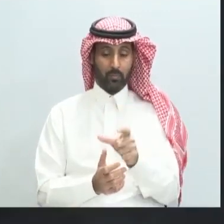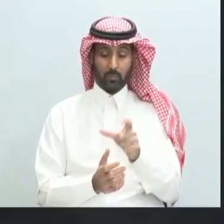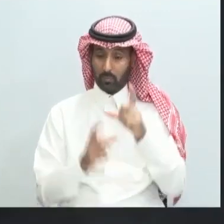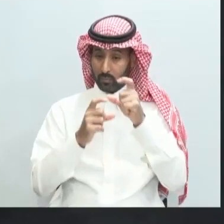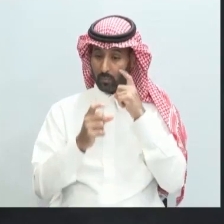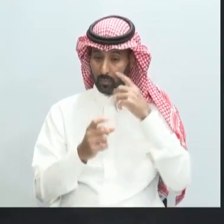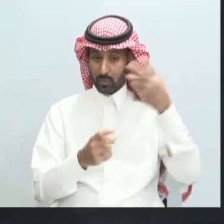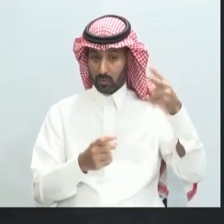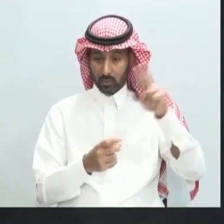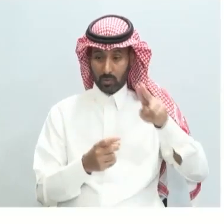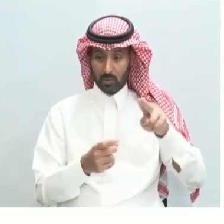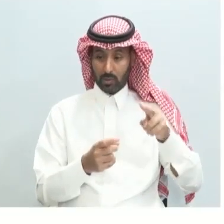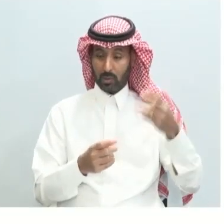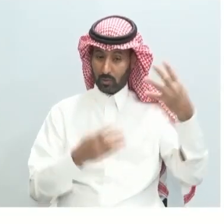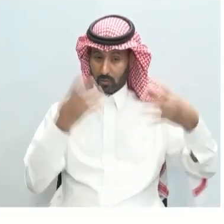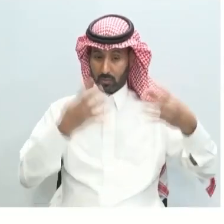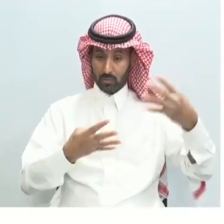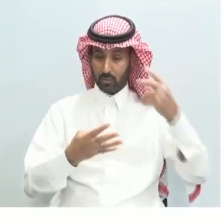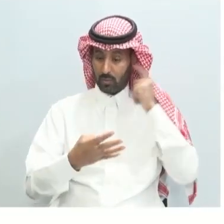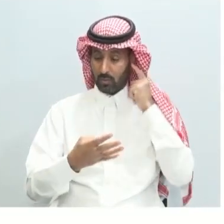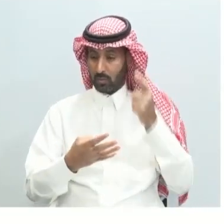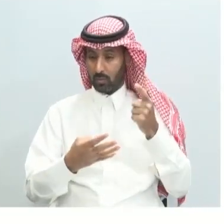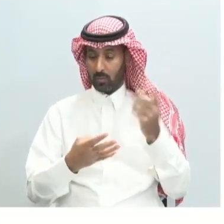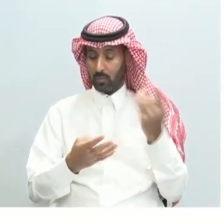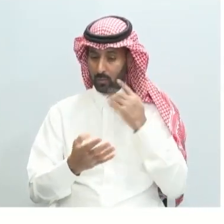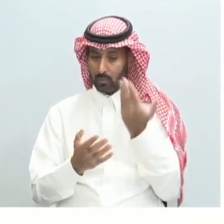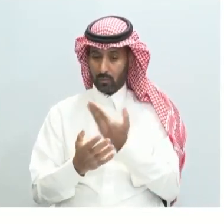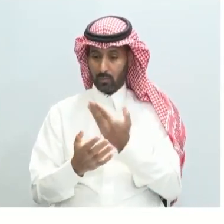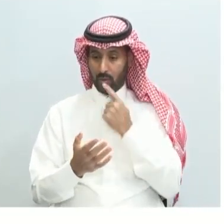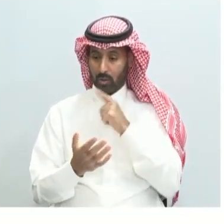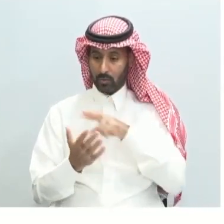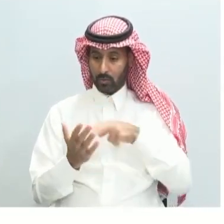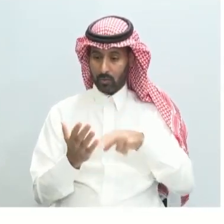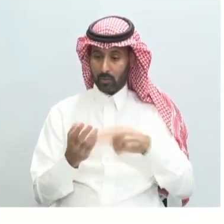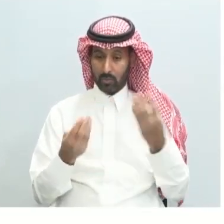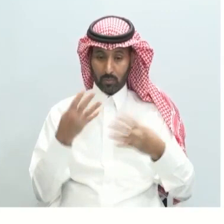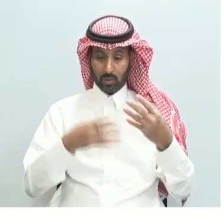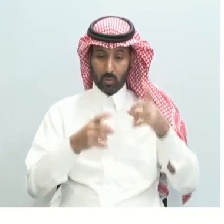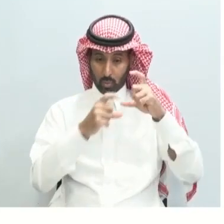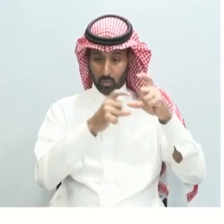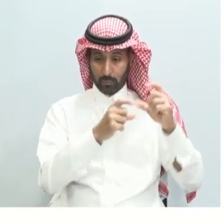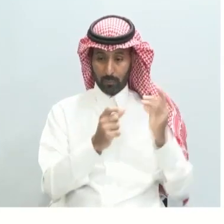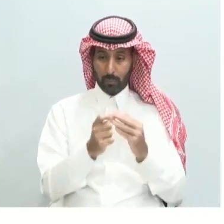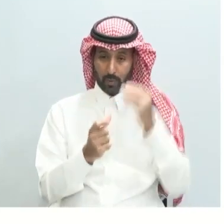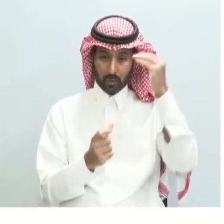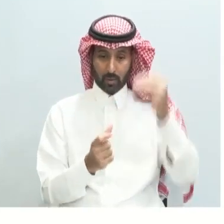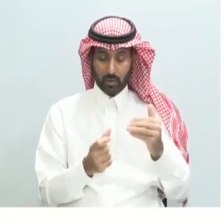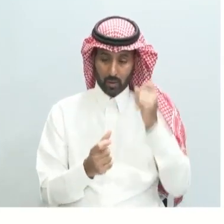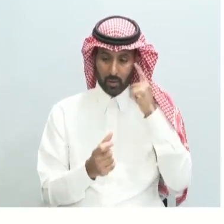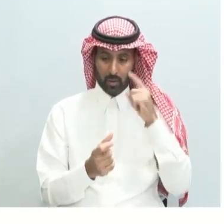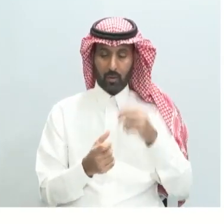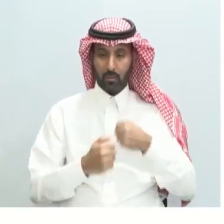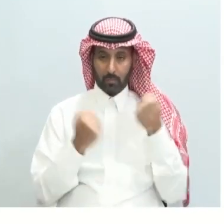pictures and question is, we're going to listen, read, and match with these pictures, and we can mime